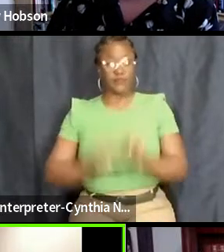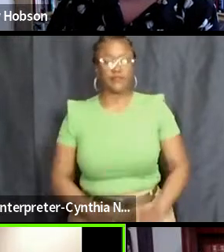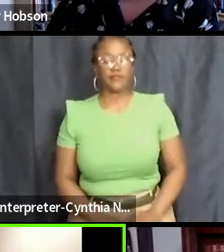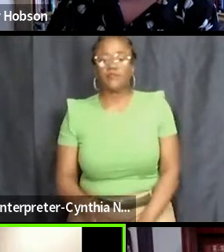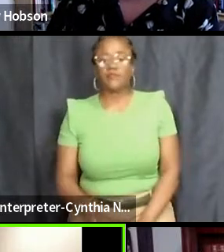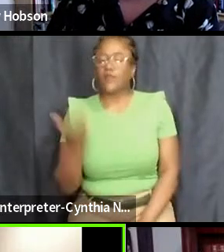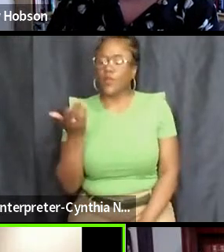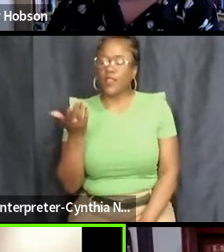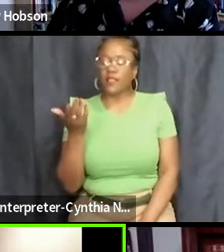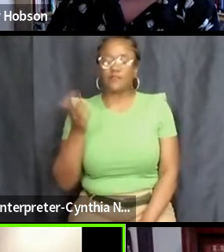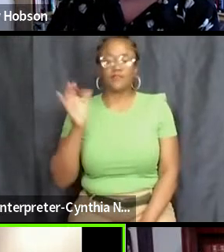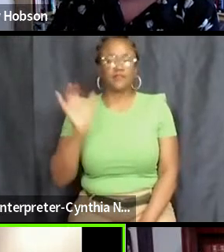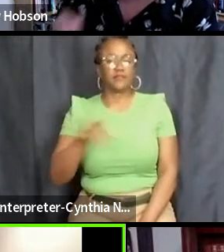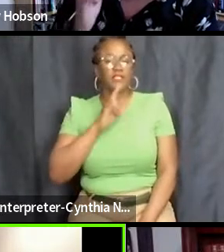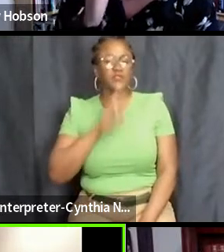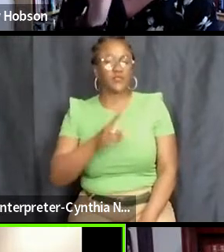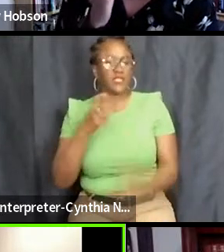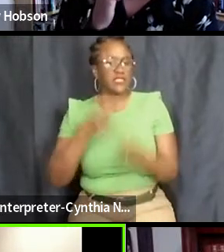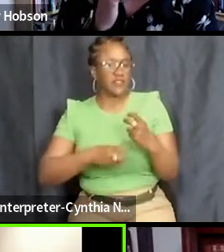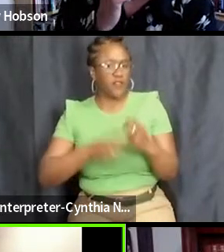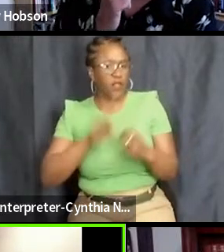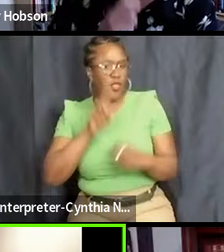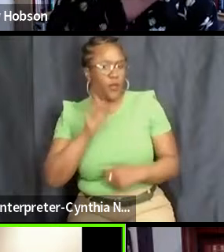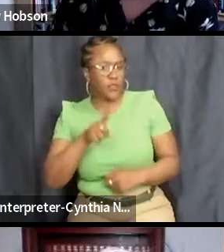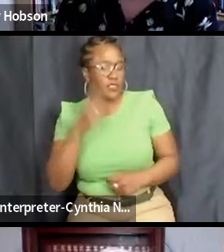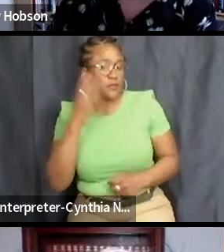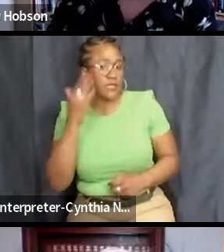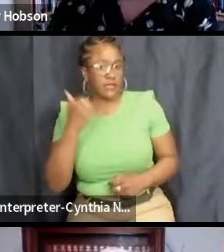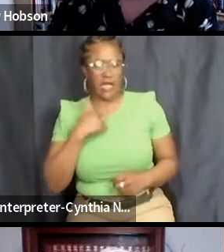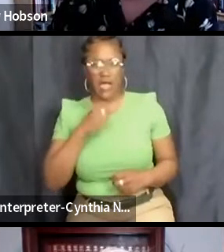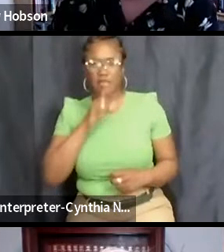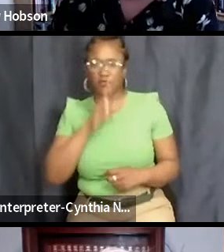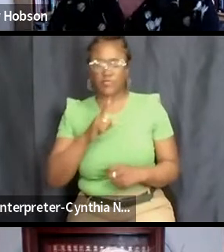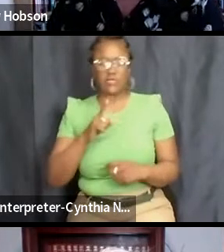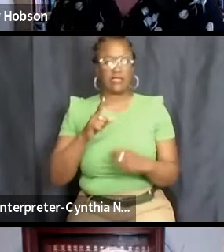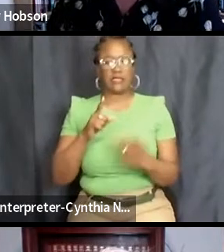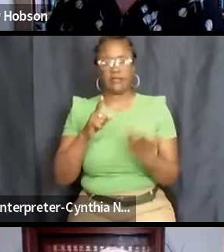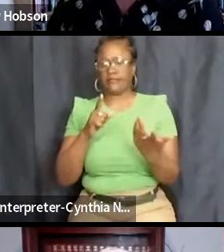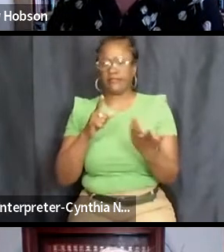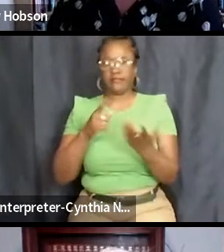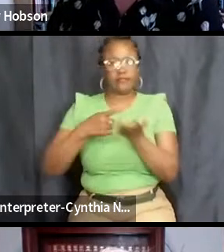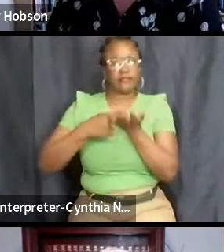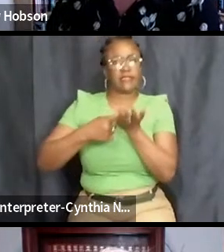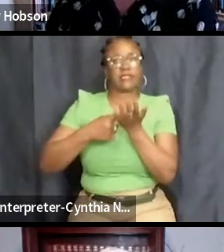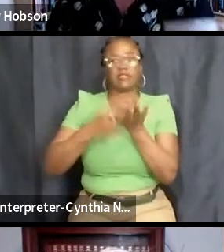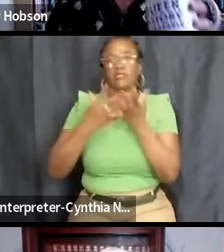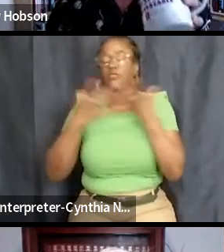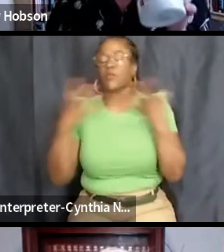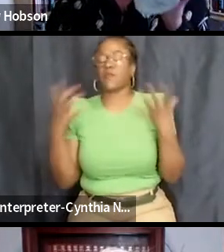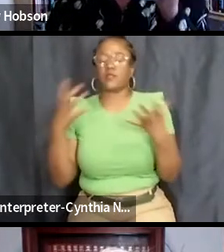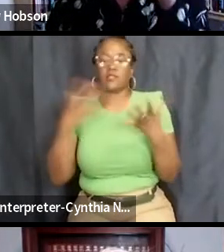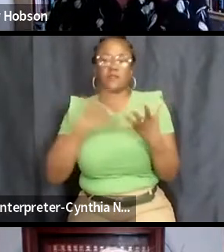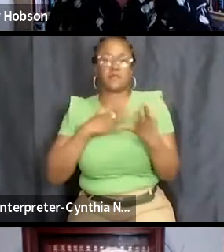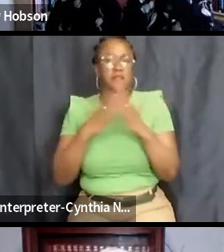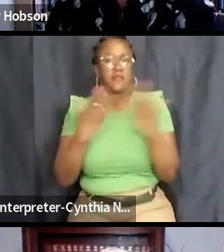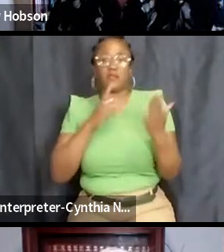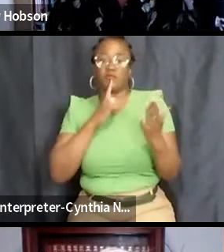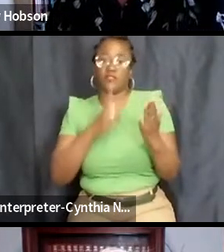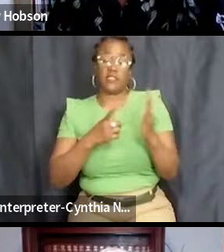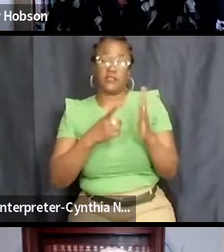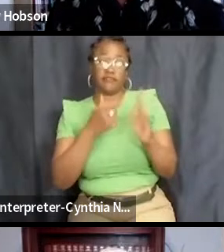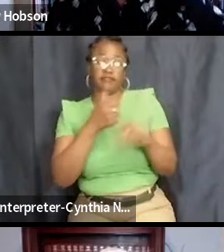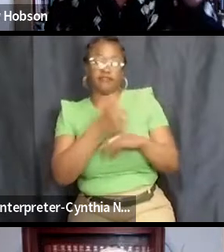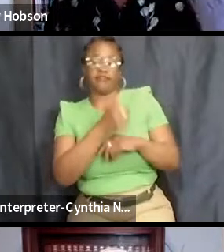Well, that's a really difficult question because I cover so much ground in my book. I indict, you know, all the major figures